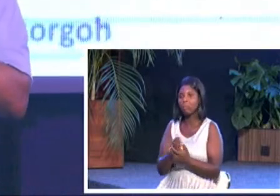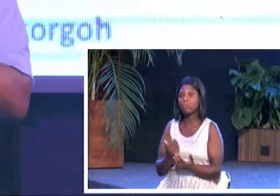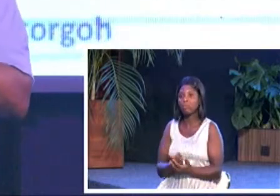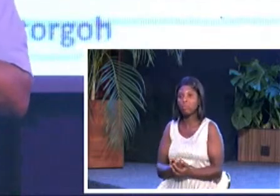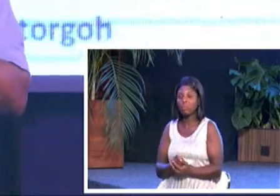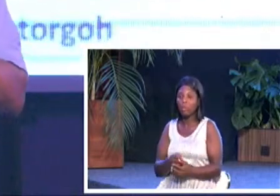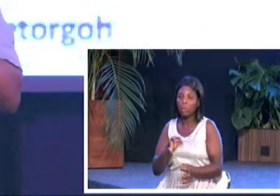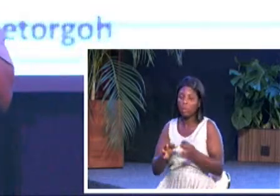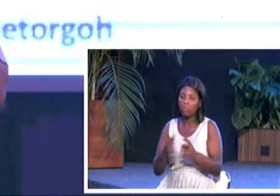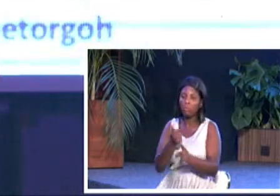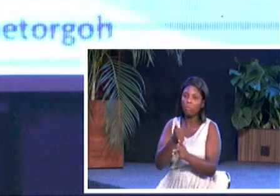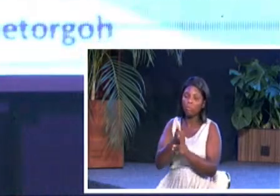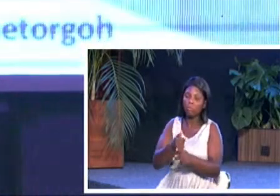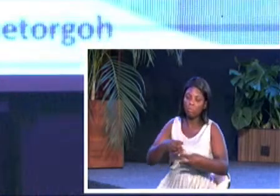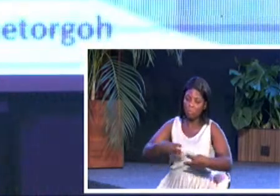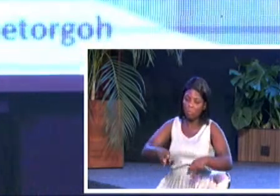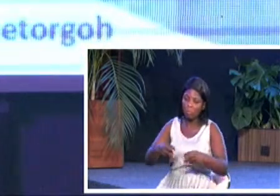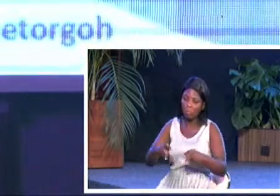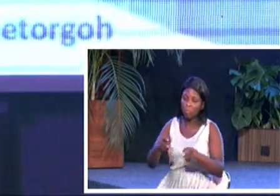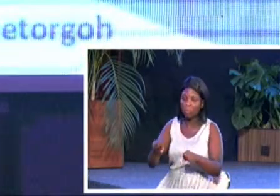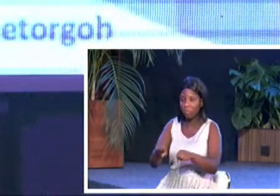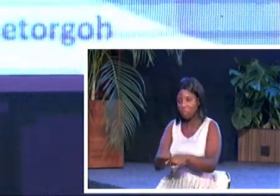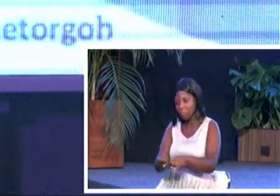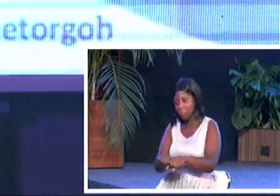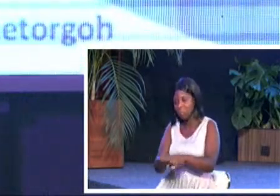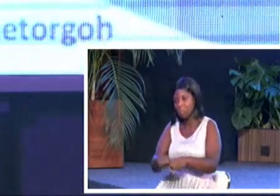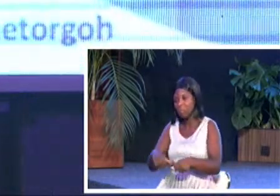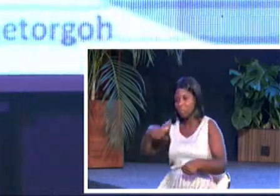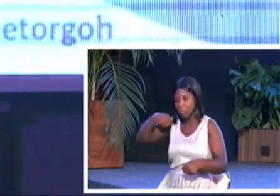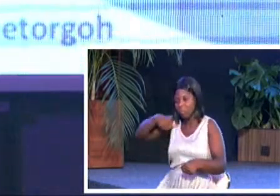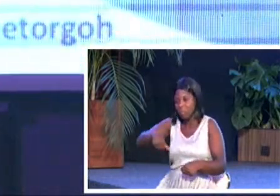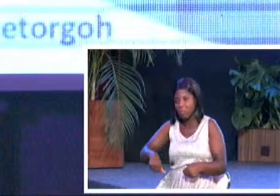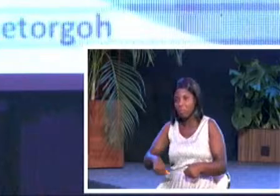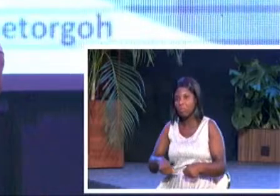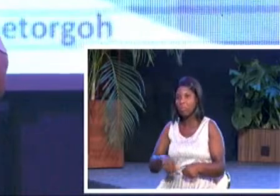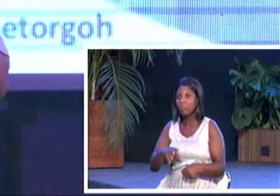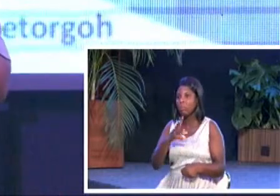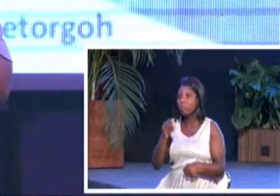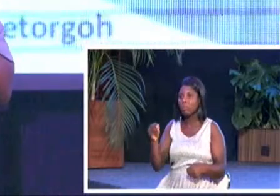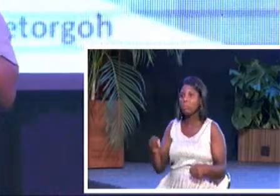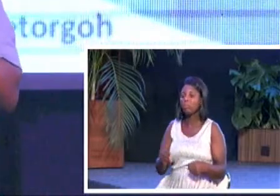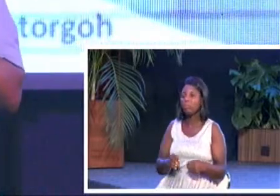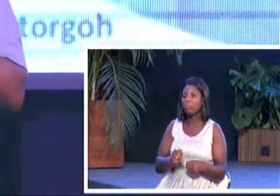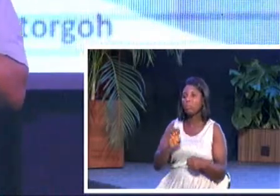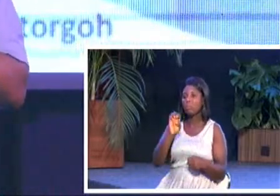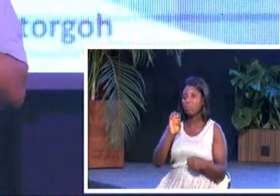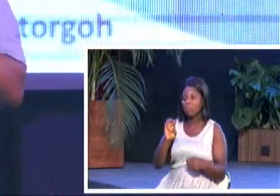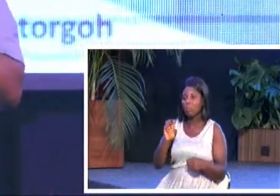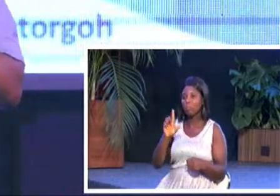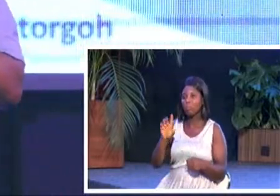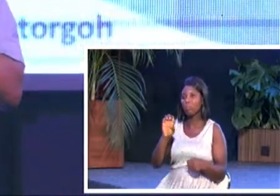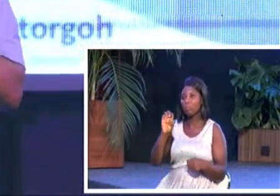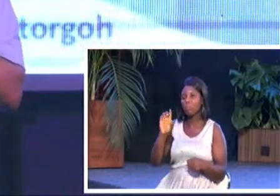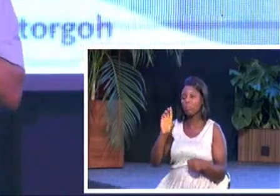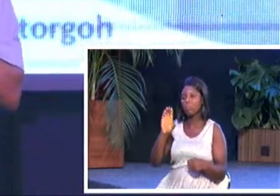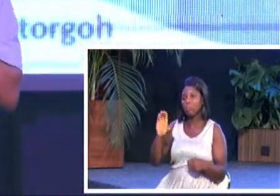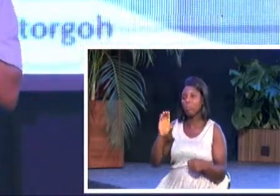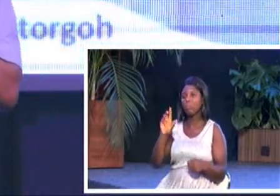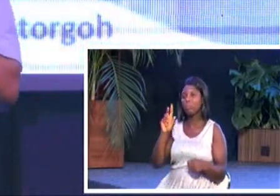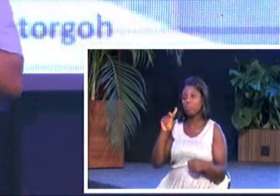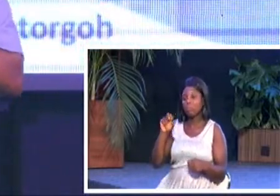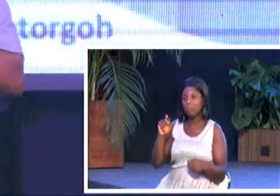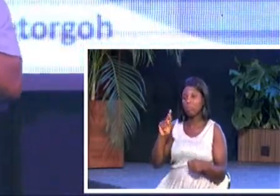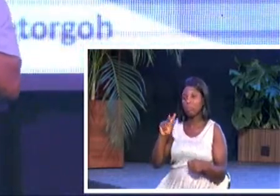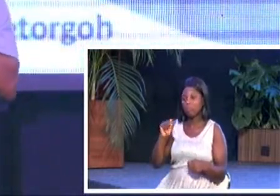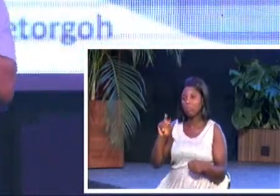are selling bags, or you are selling electronic products, we need somebody who can market it on the online channel so we can